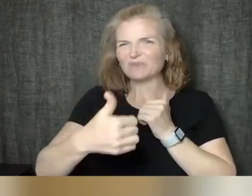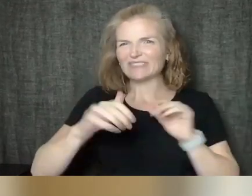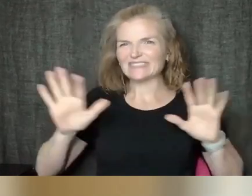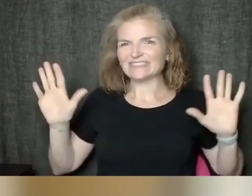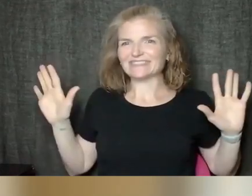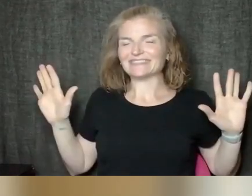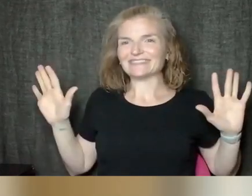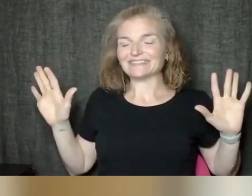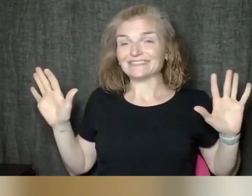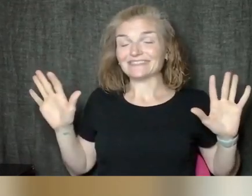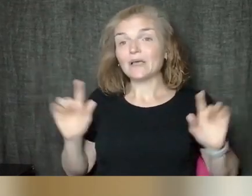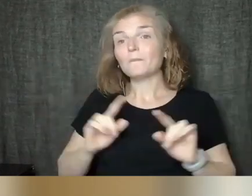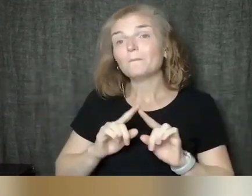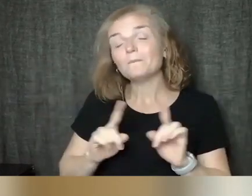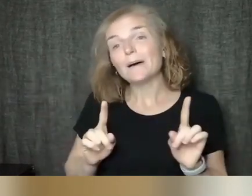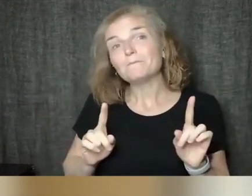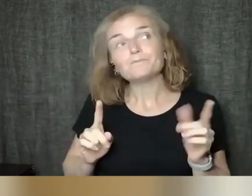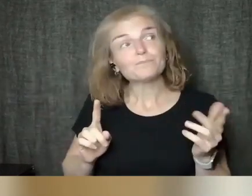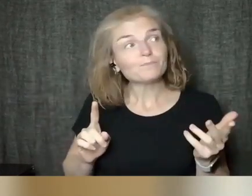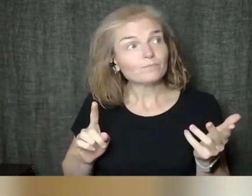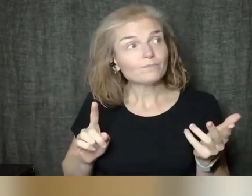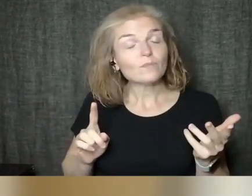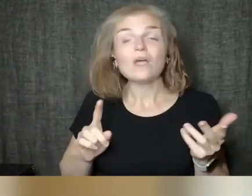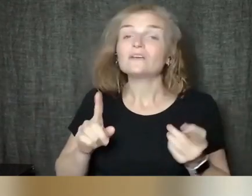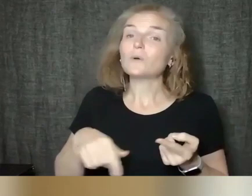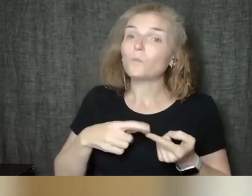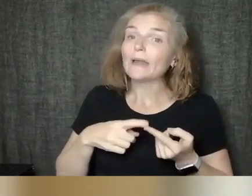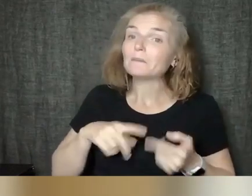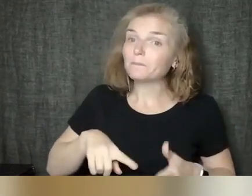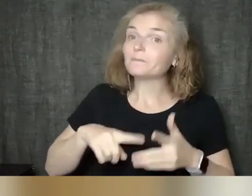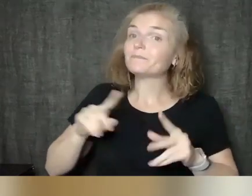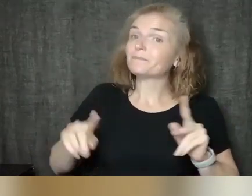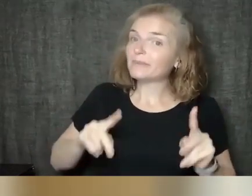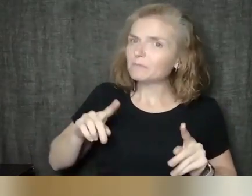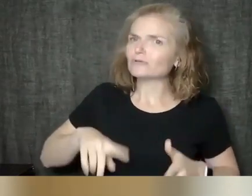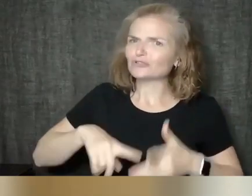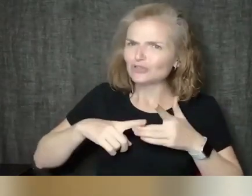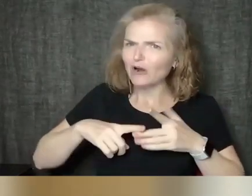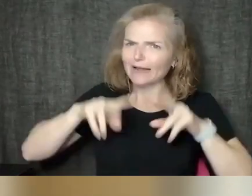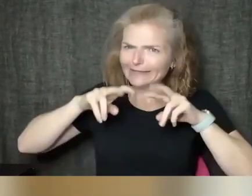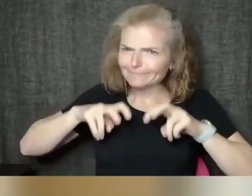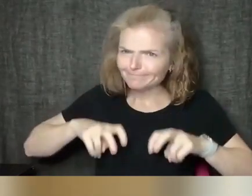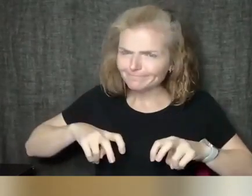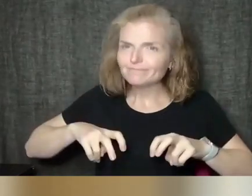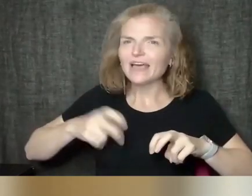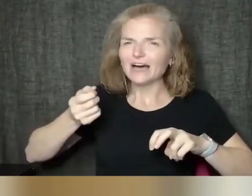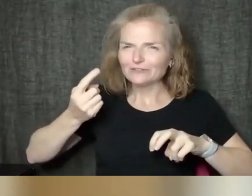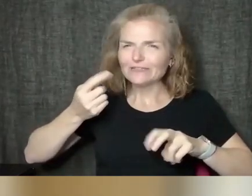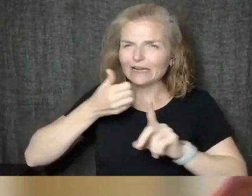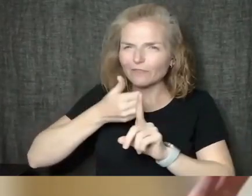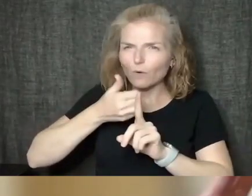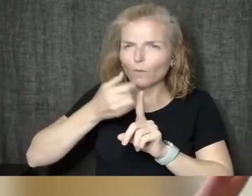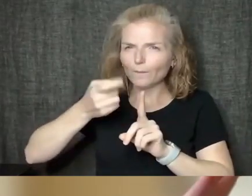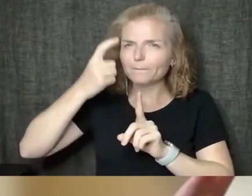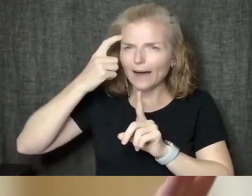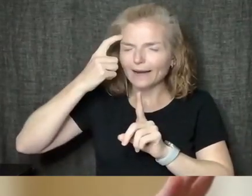But it's not uncommon, especially as people begin the unraveling and exploration of their own minds, to